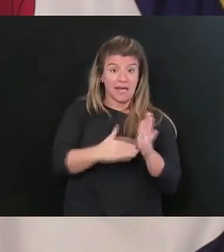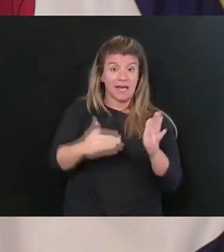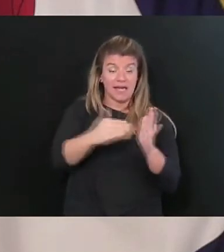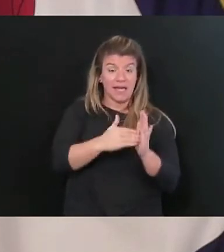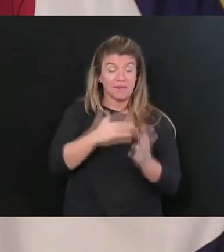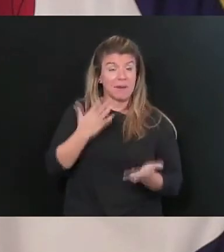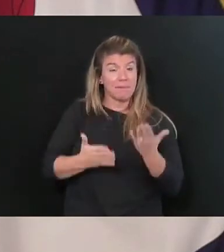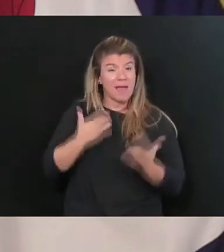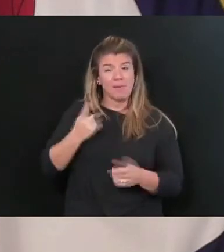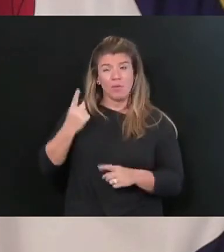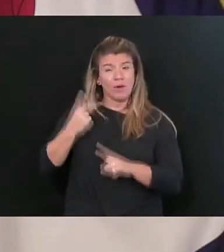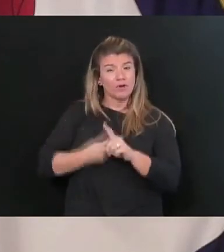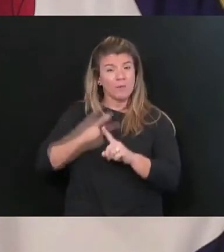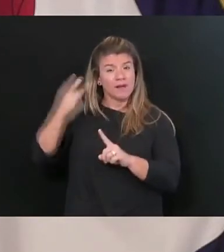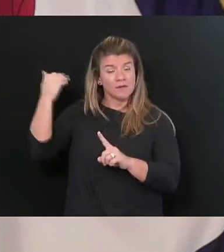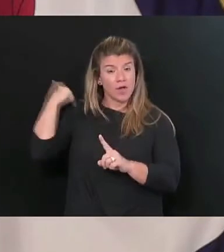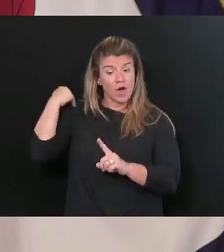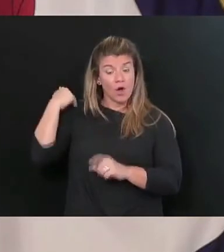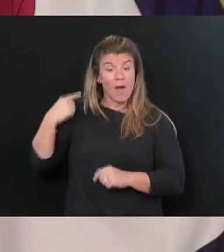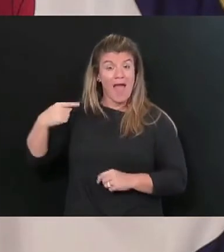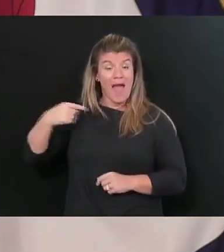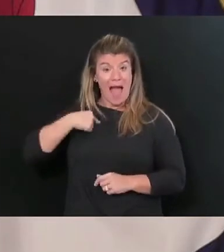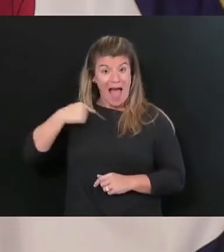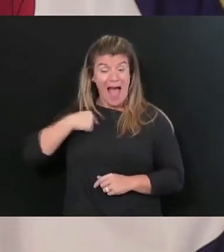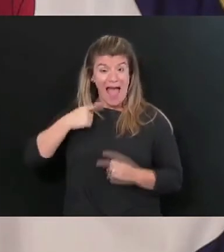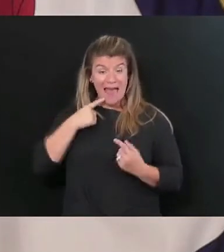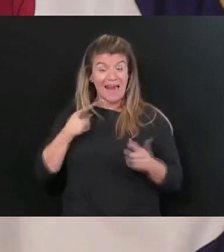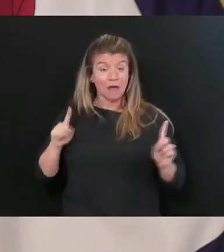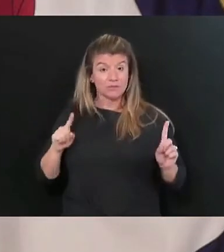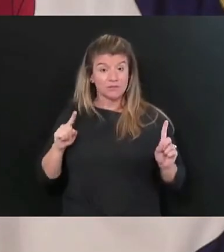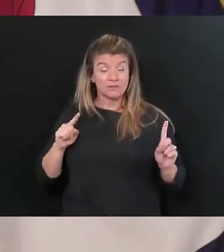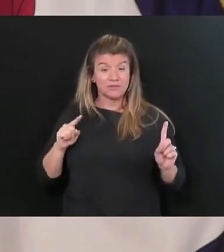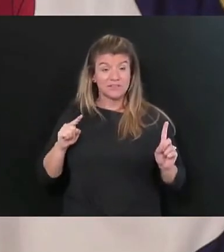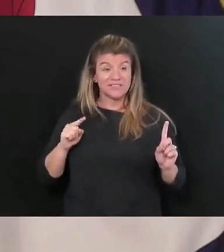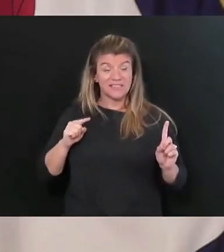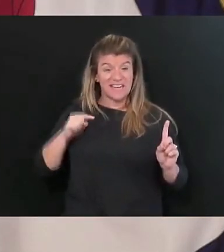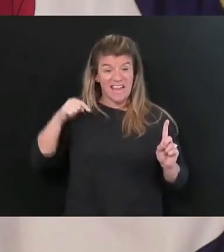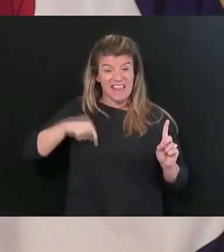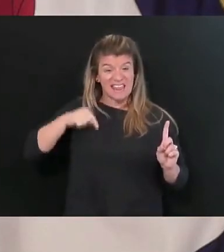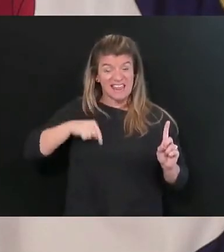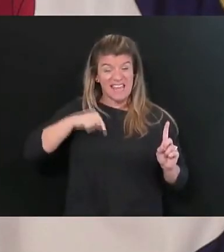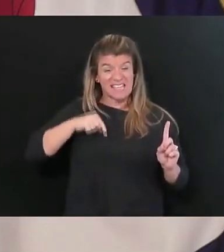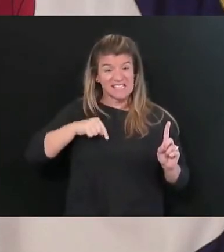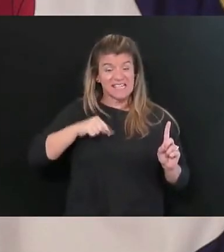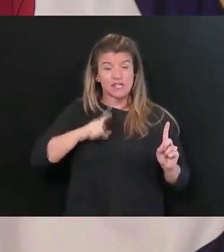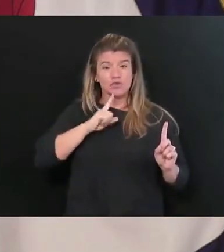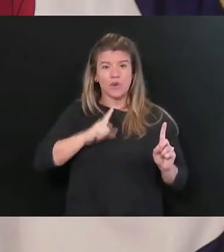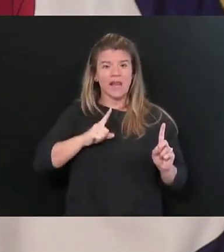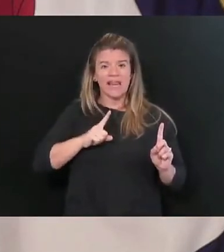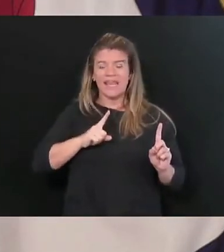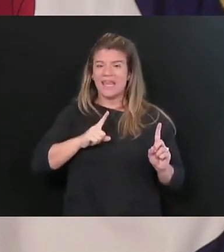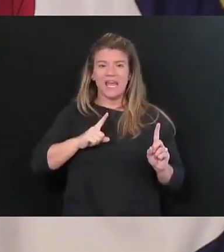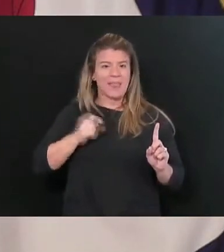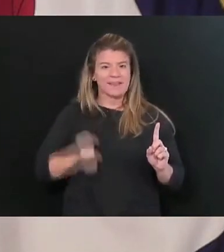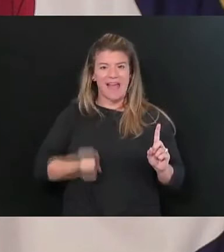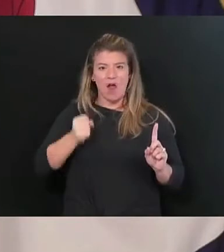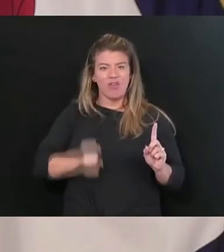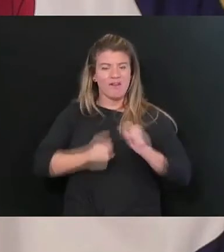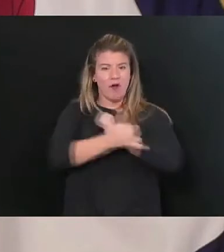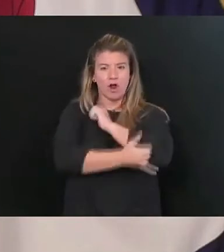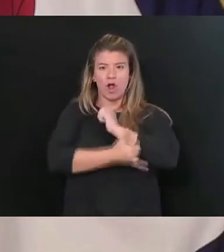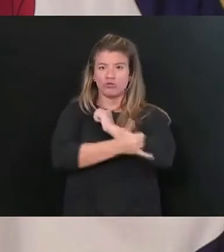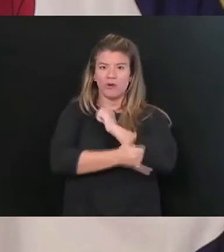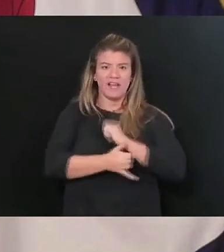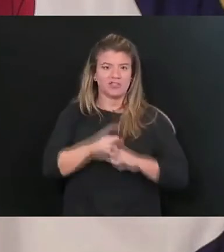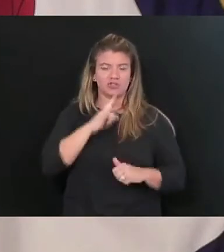ago, this thing is absolutely raging in the south of this country.